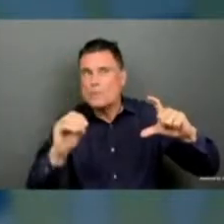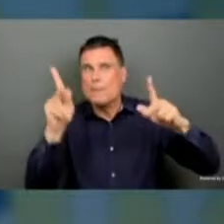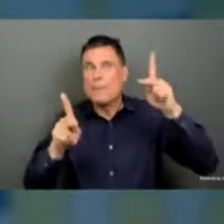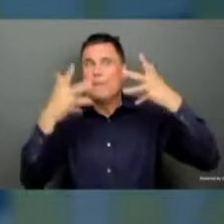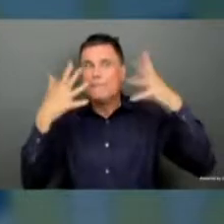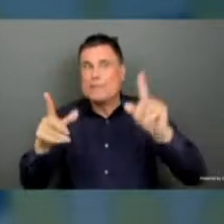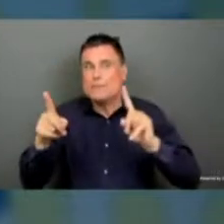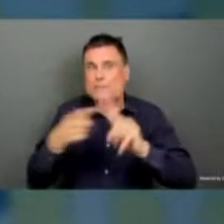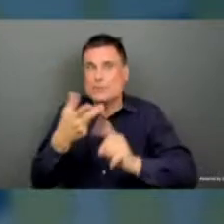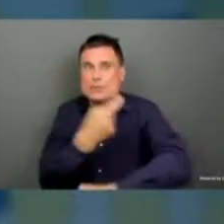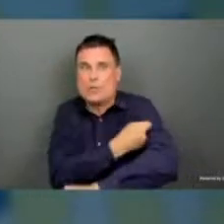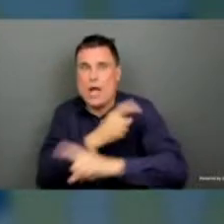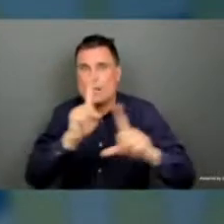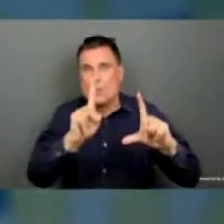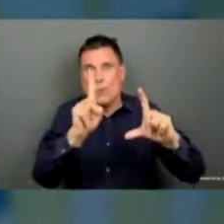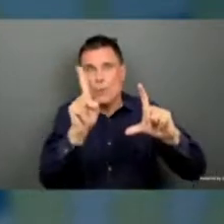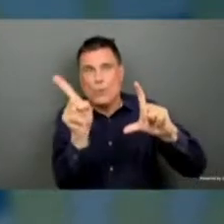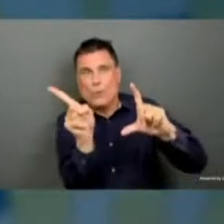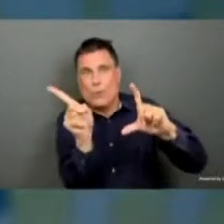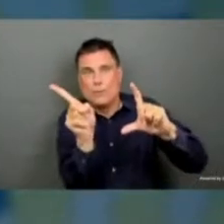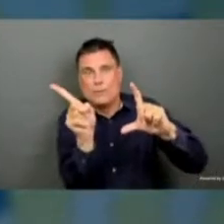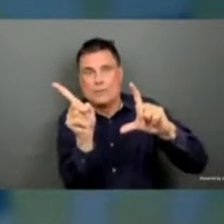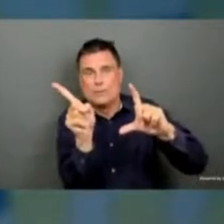up a little bit above 8%